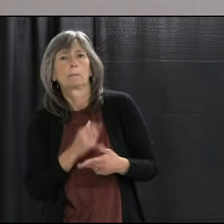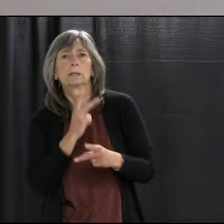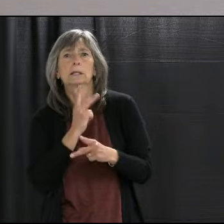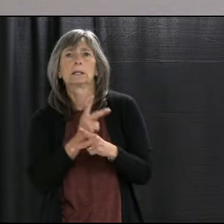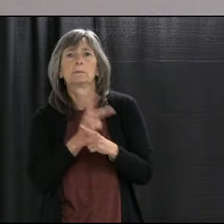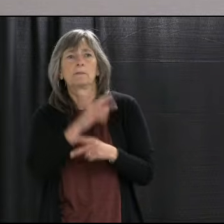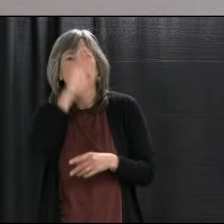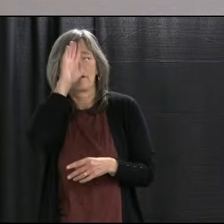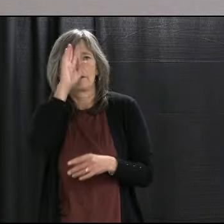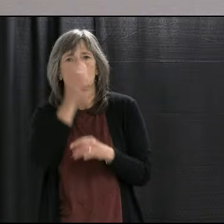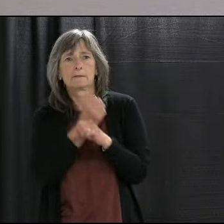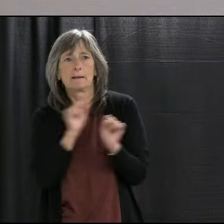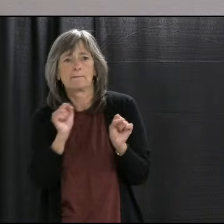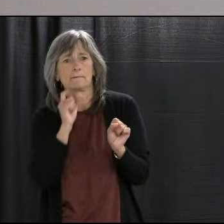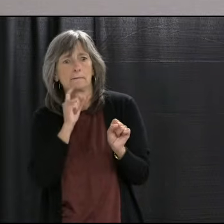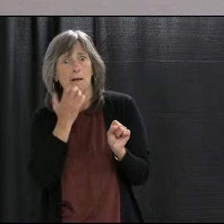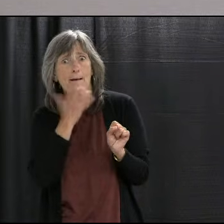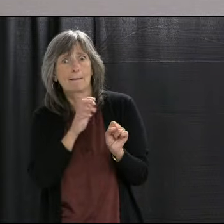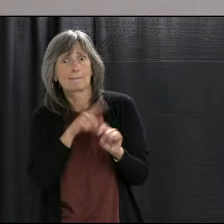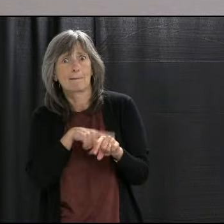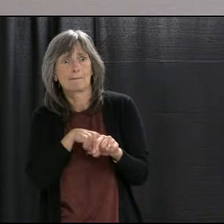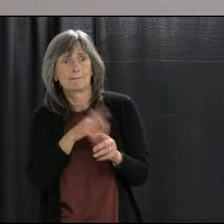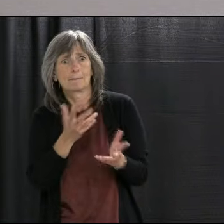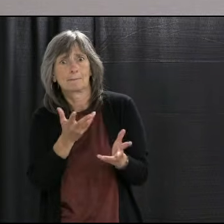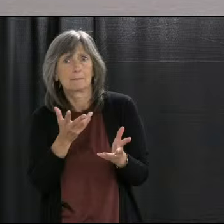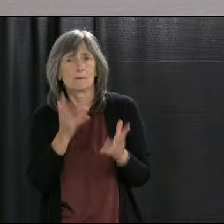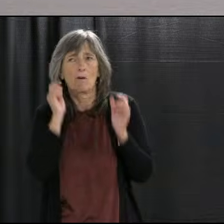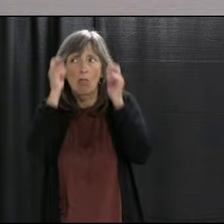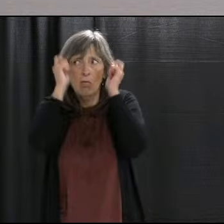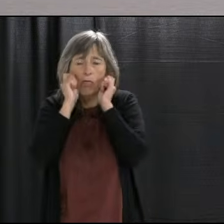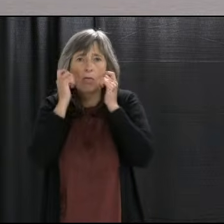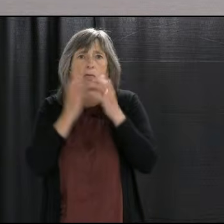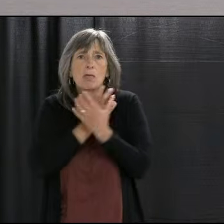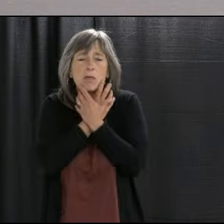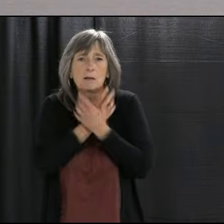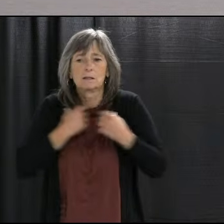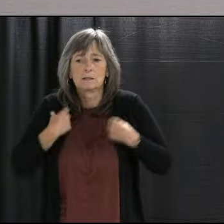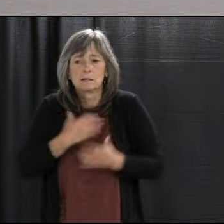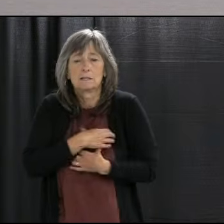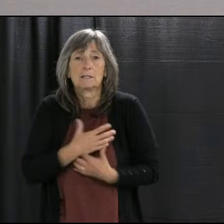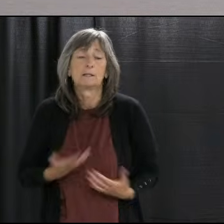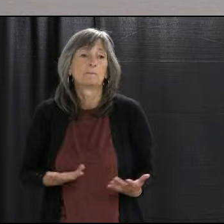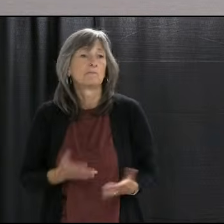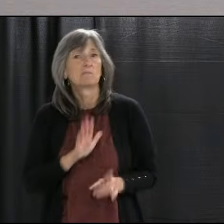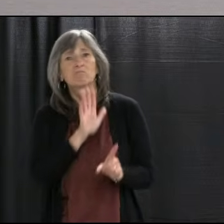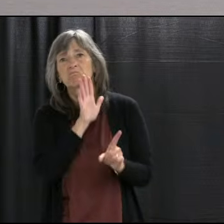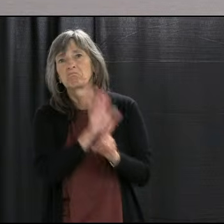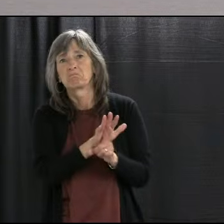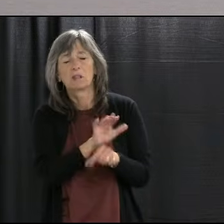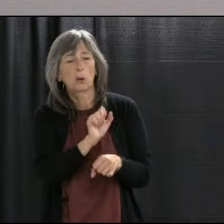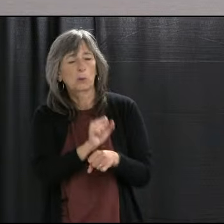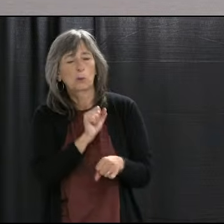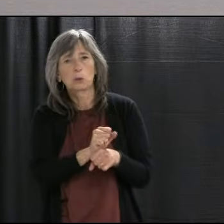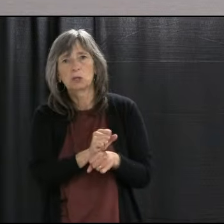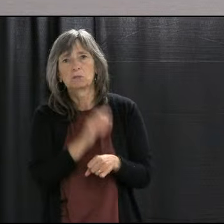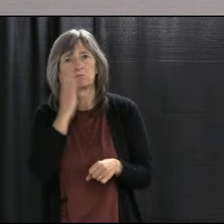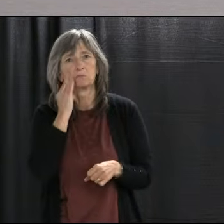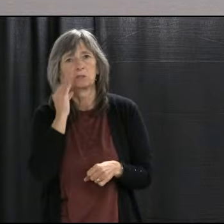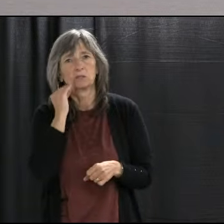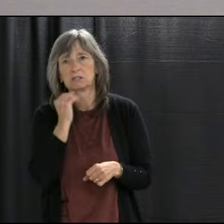from the heat now over the next couple of days? They have made the brave decision to become firefighters, and no one guarantees their